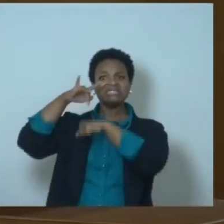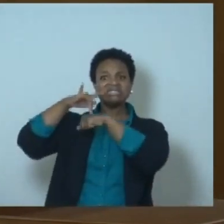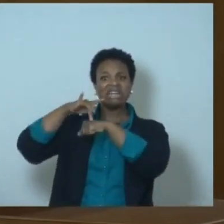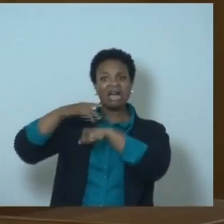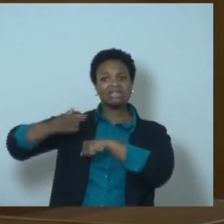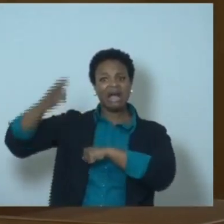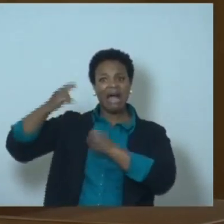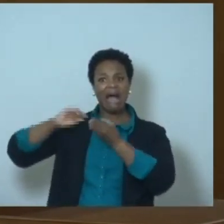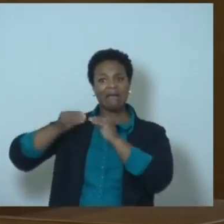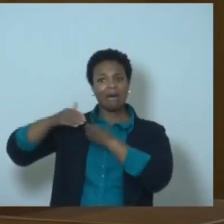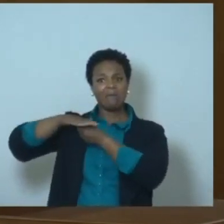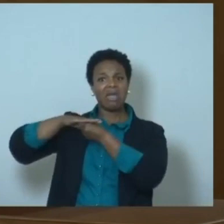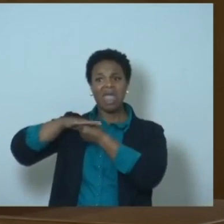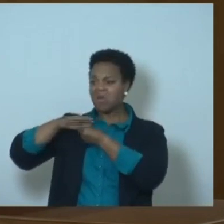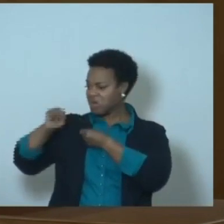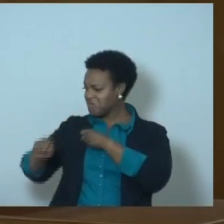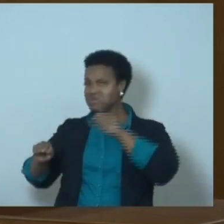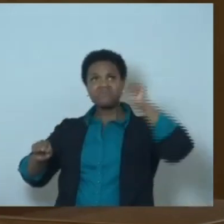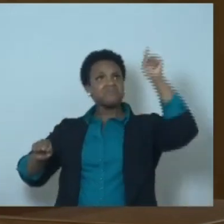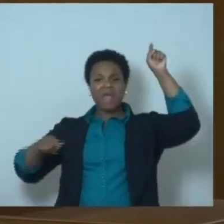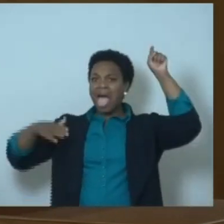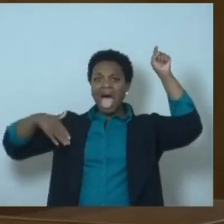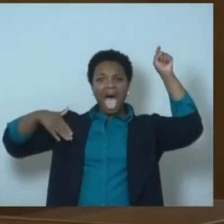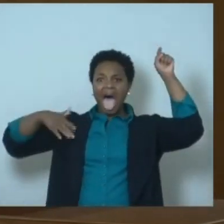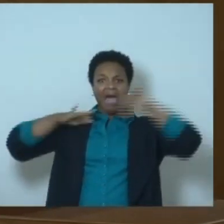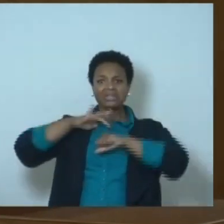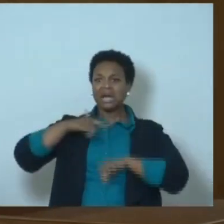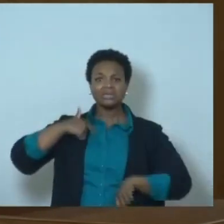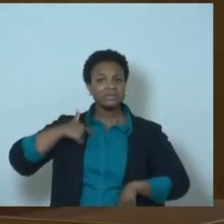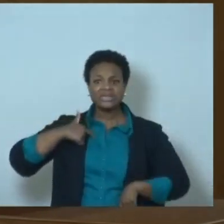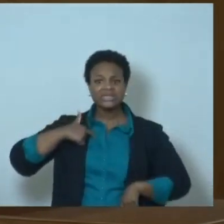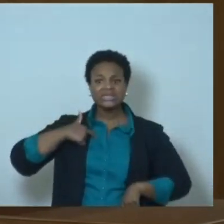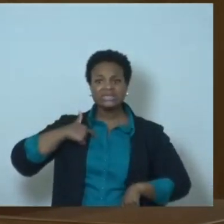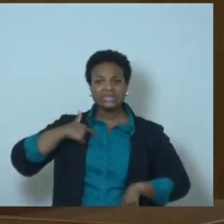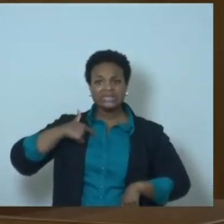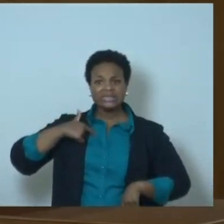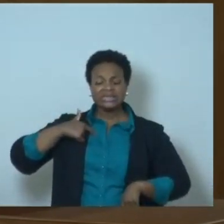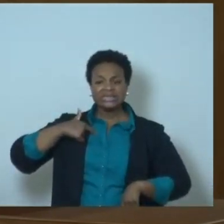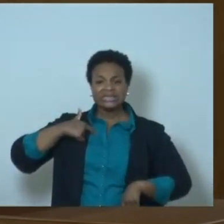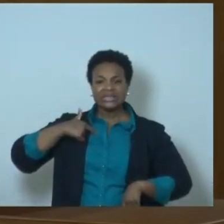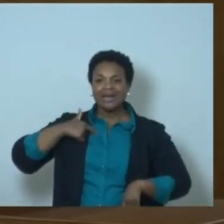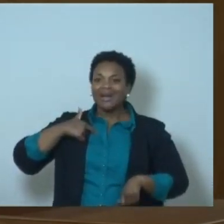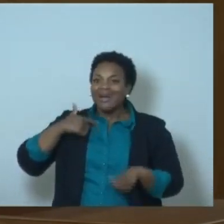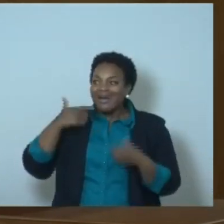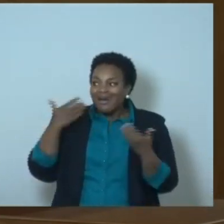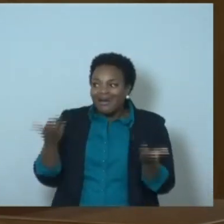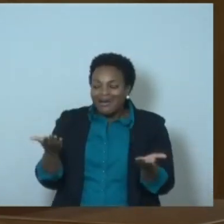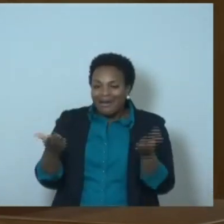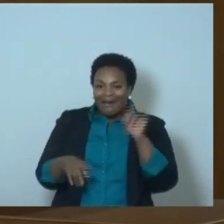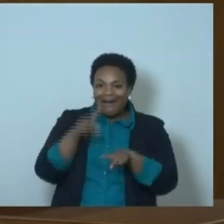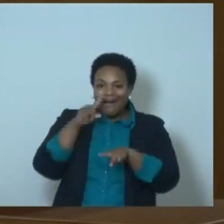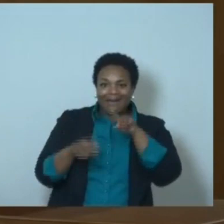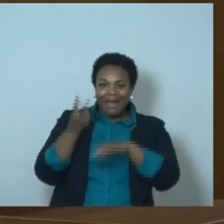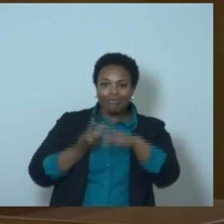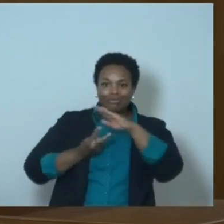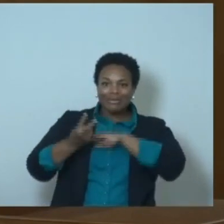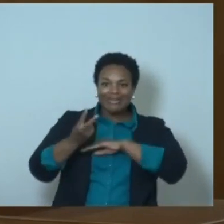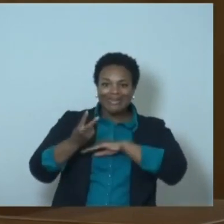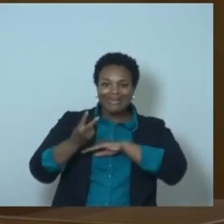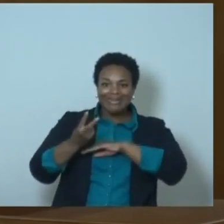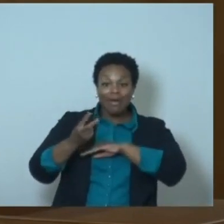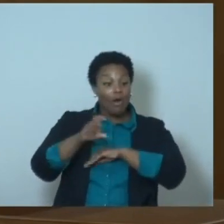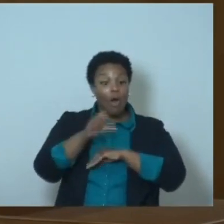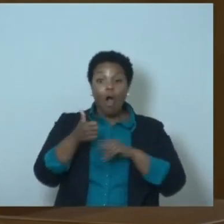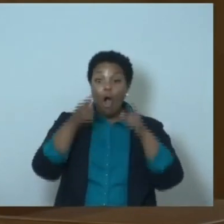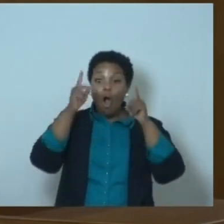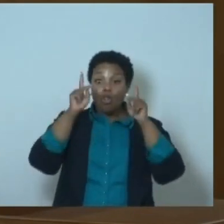a nursing home, a county, a prison facility, there's no way of knowing if the people that I see on the